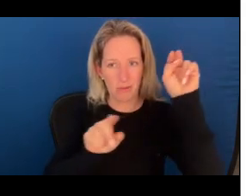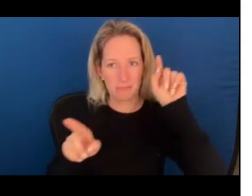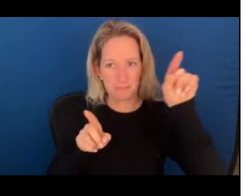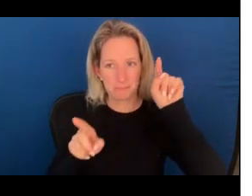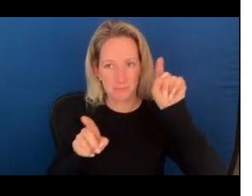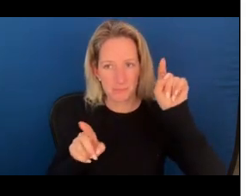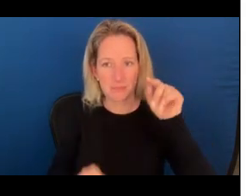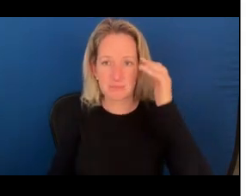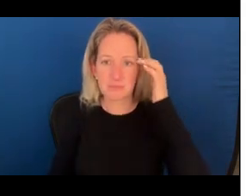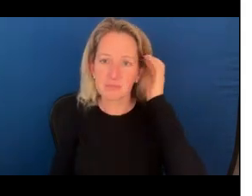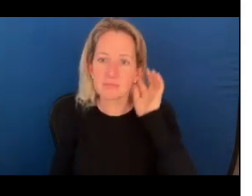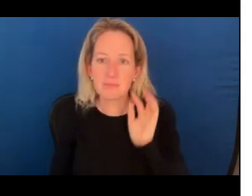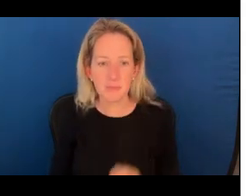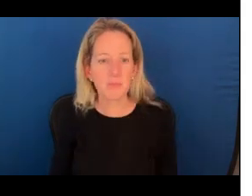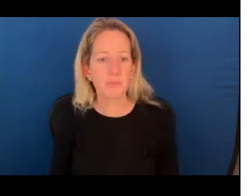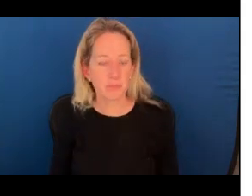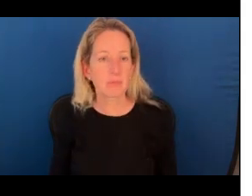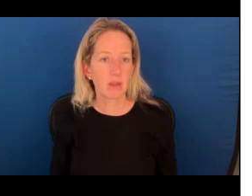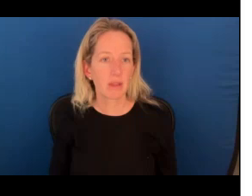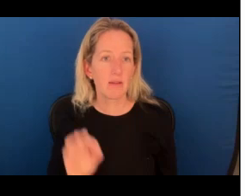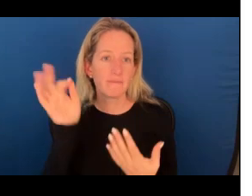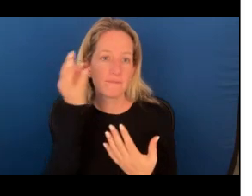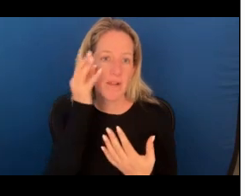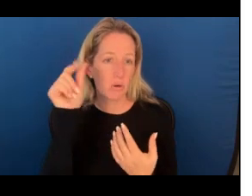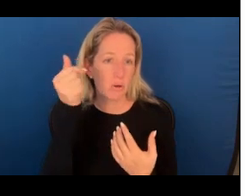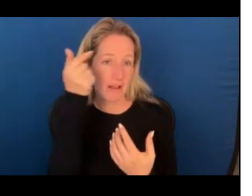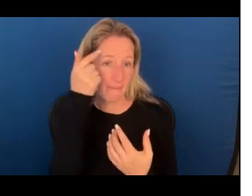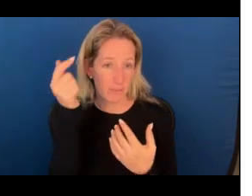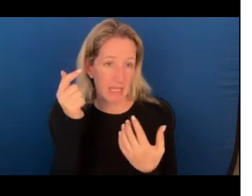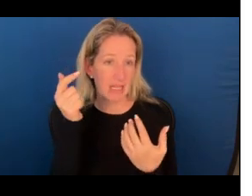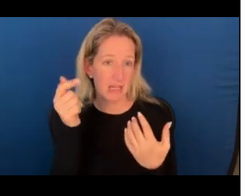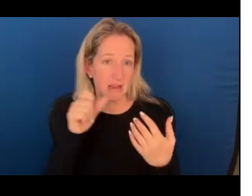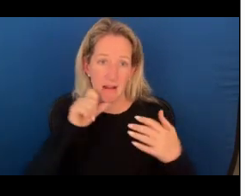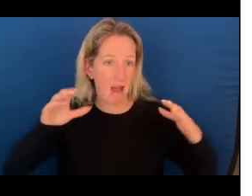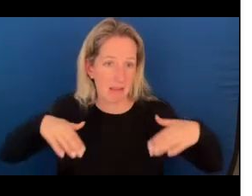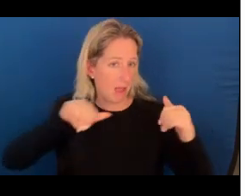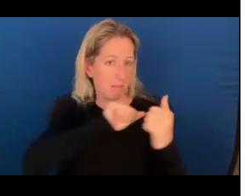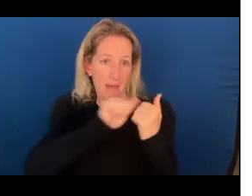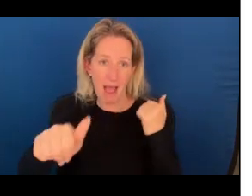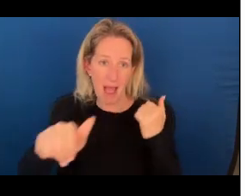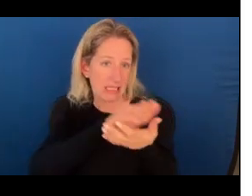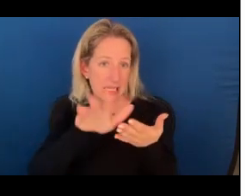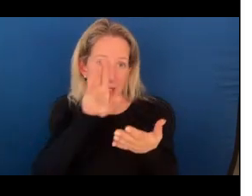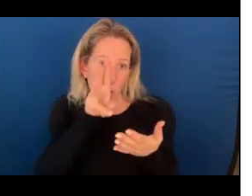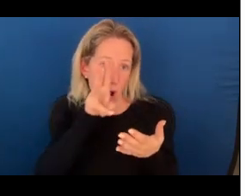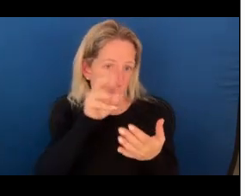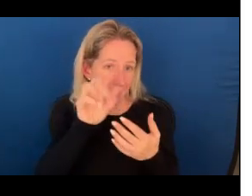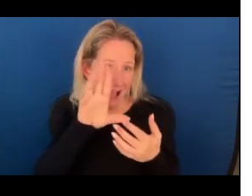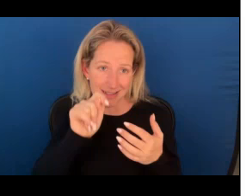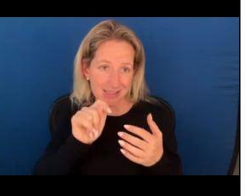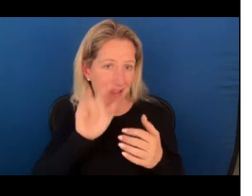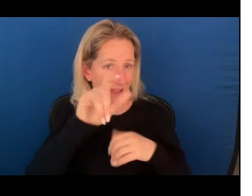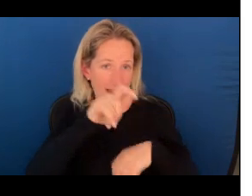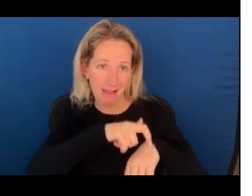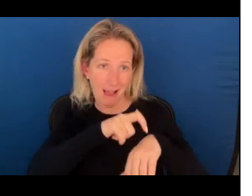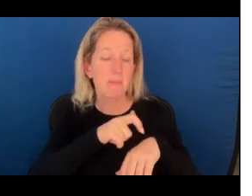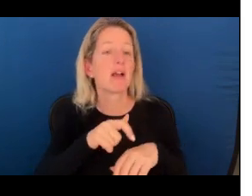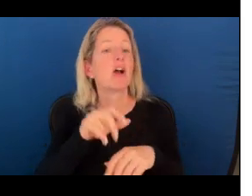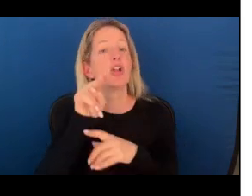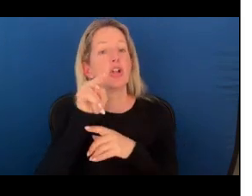the federal government passed the Clean Water Act, New York sent its raw sewage right into the